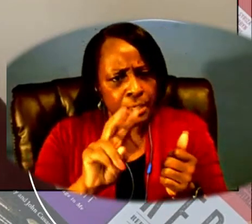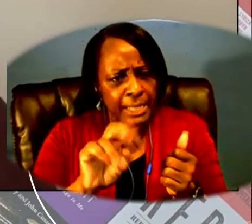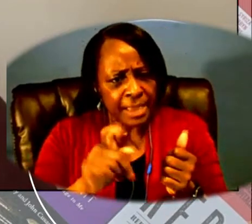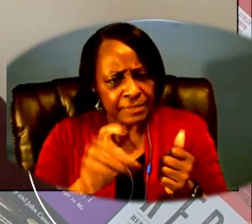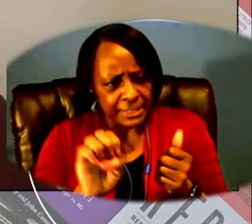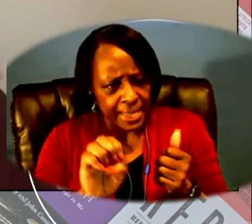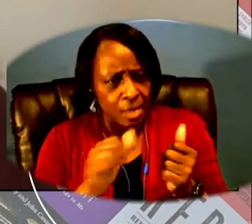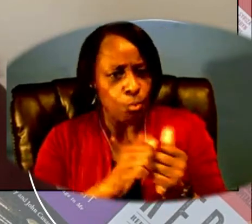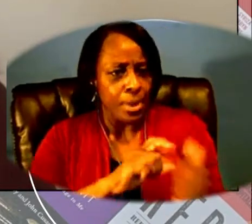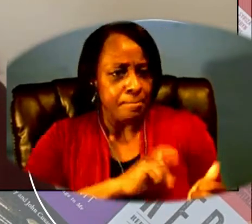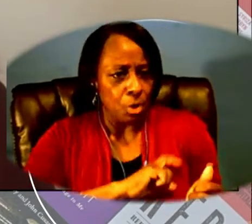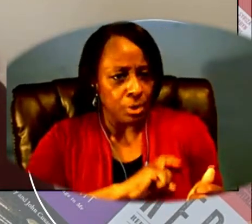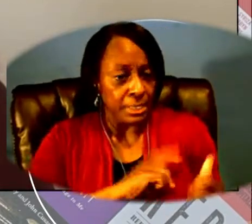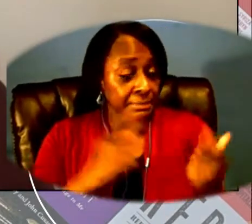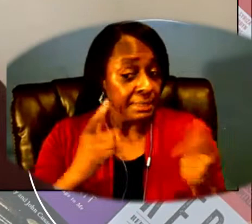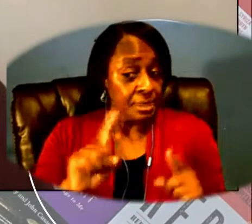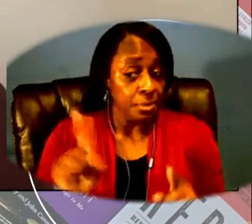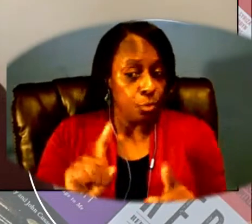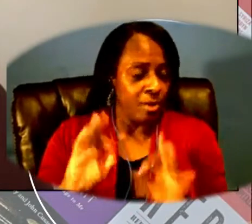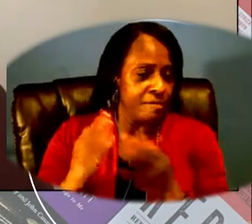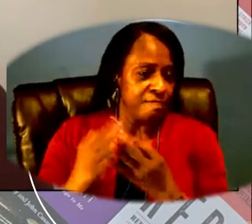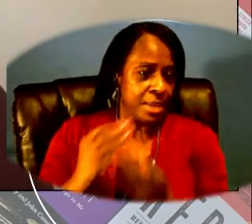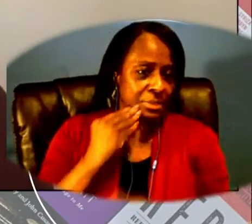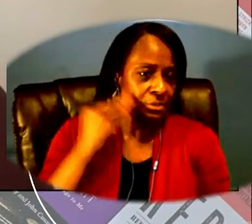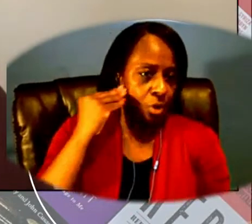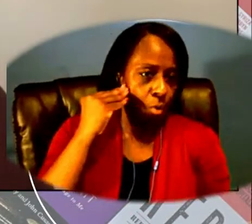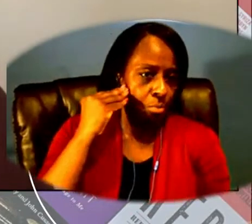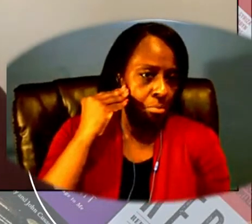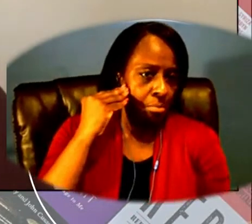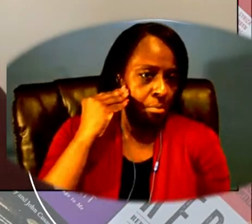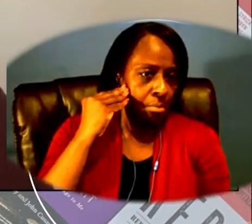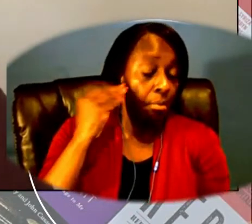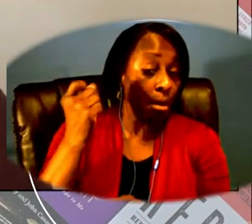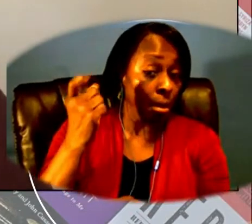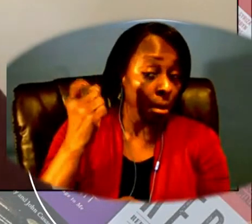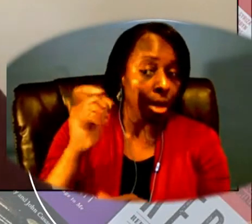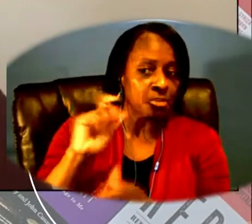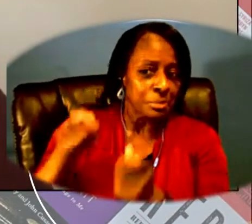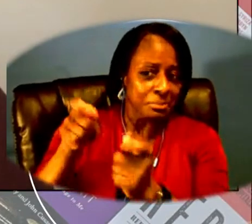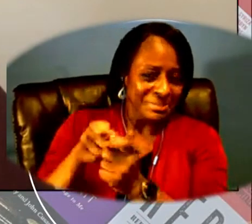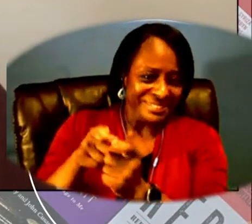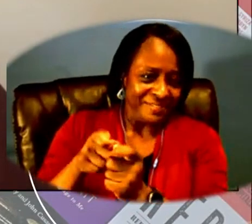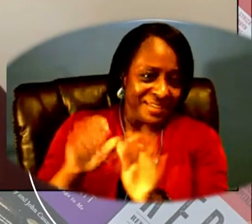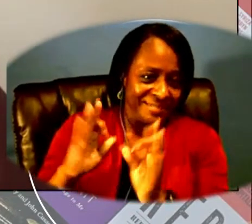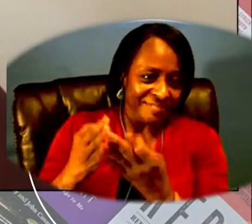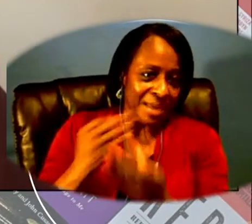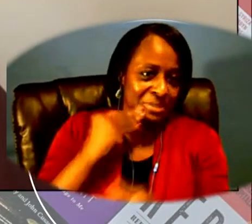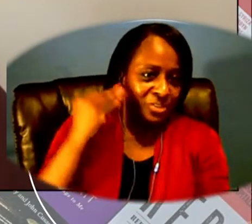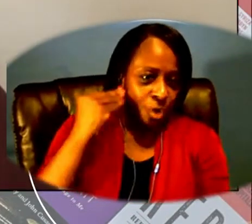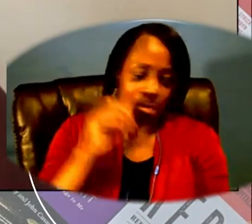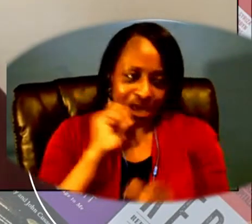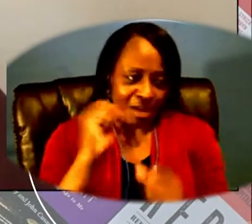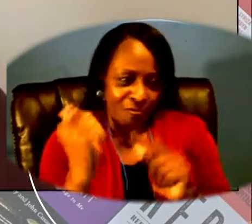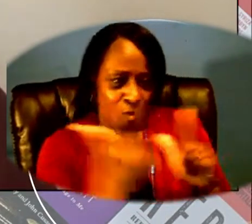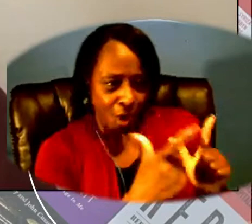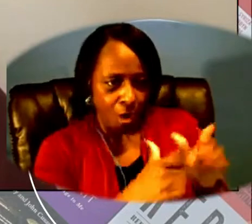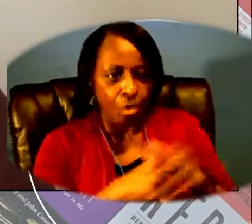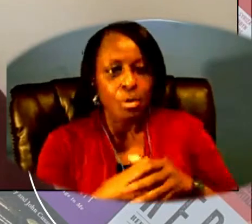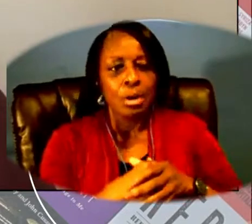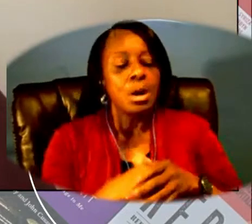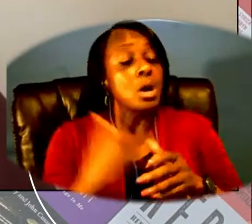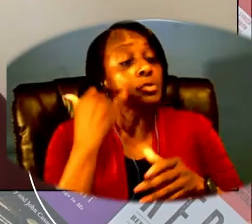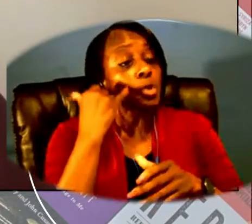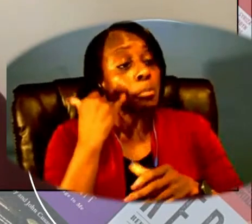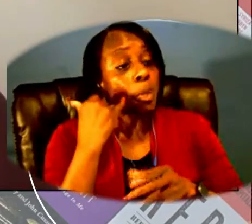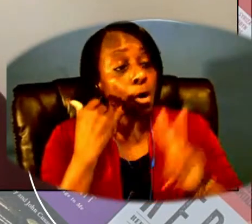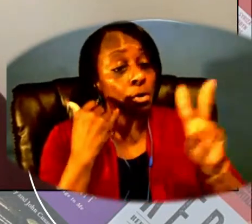homes that have the ability to have that conversation, but not everybody. So you have two individuals walking down the street